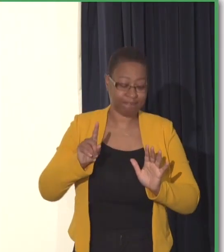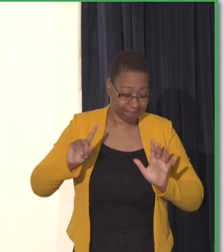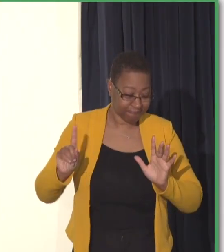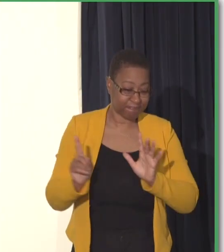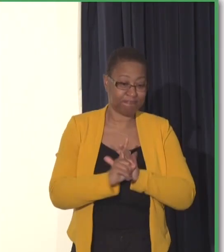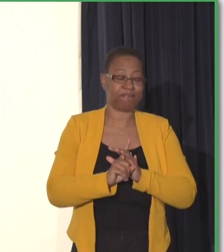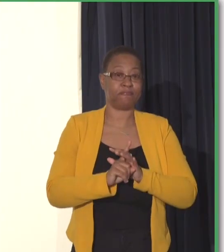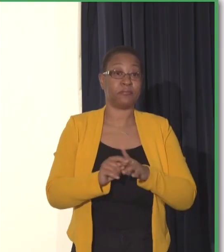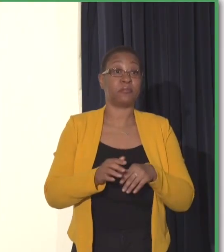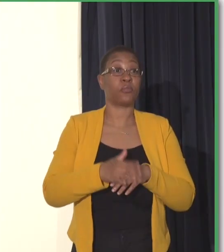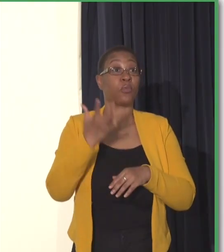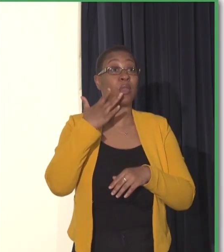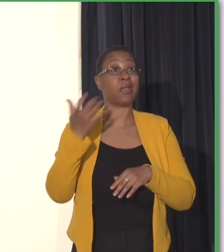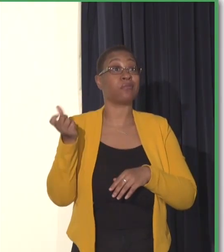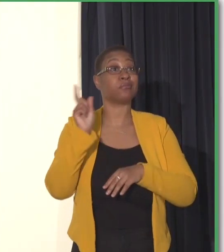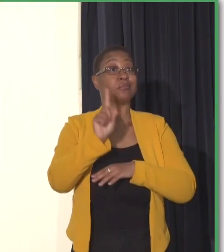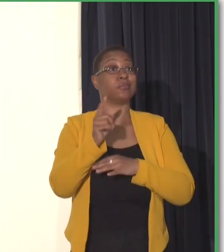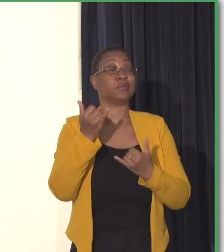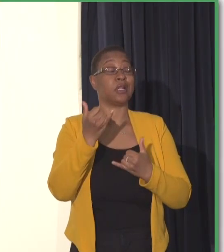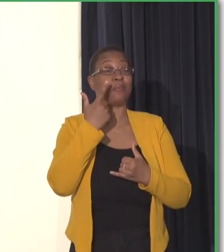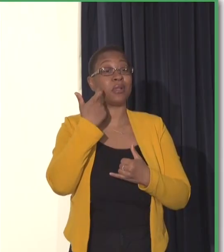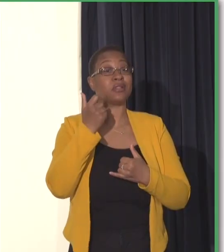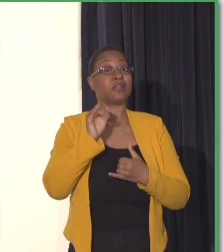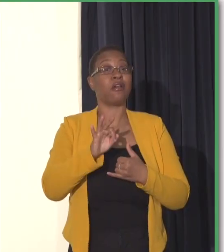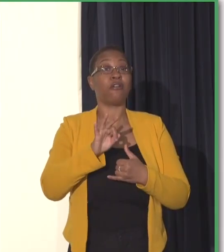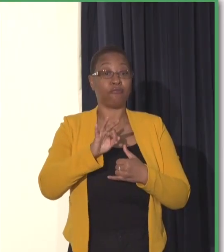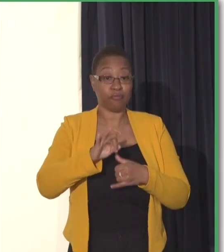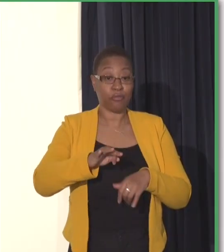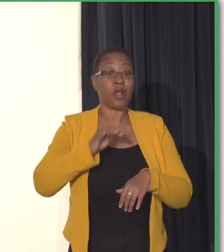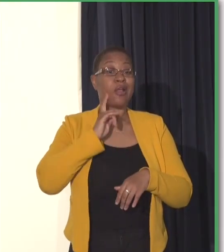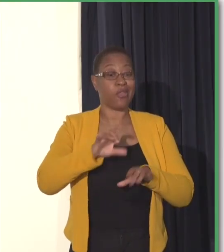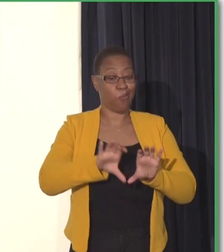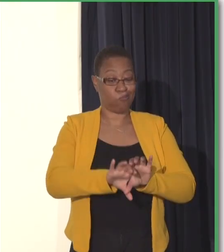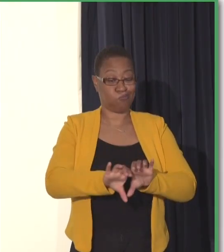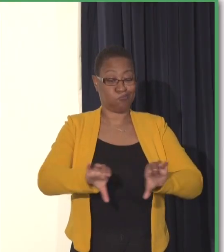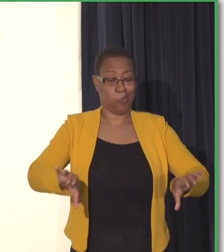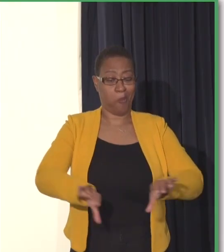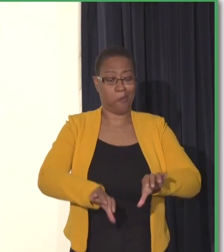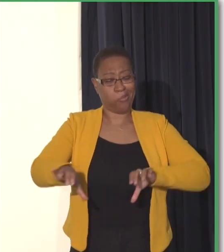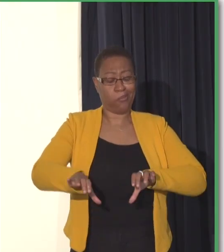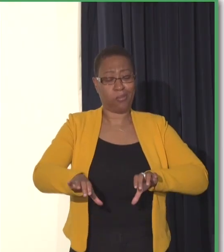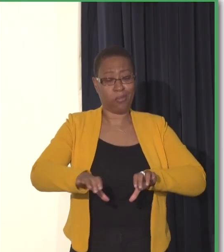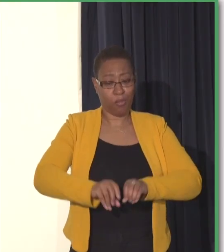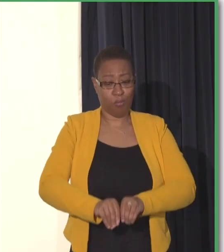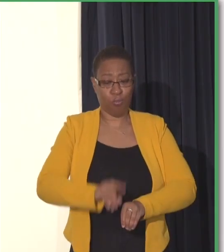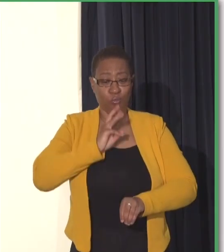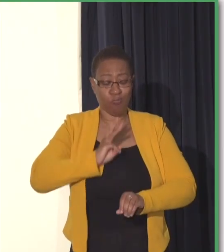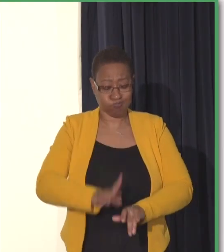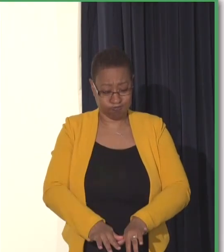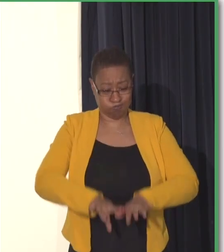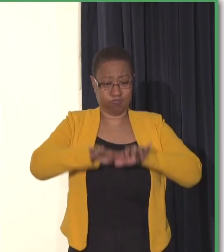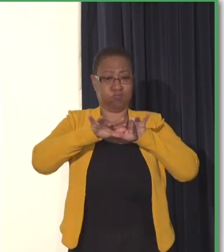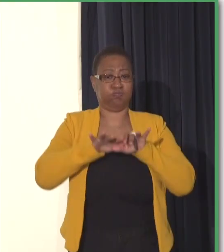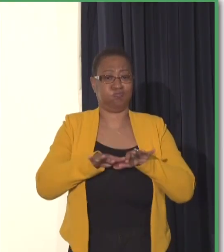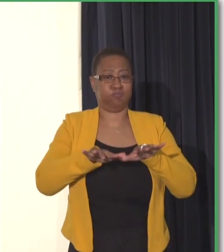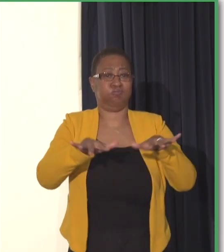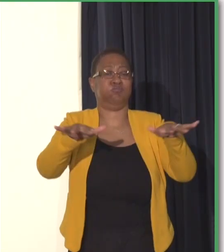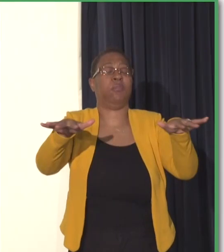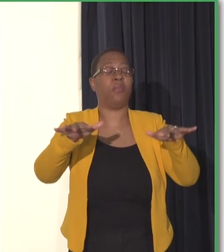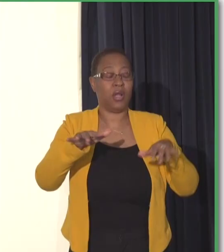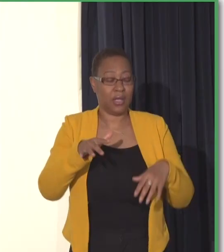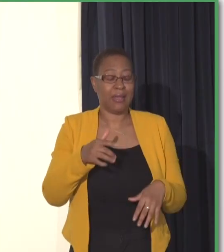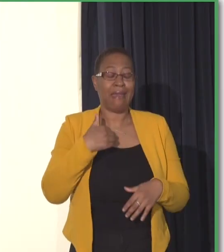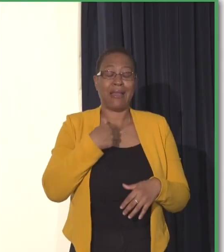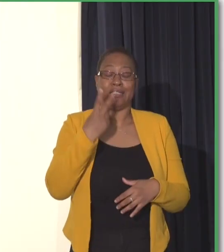I had to speak today because of the water main break. I saw some heroics. I saw some courage. I saw some dedication. The